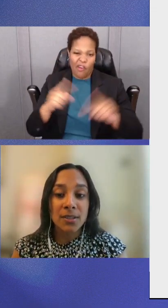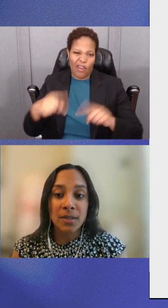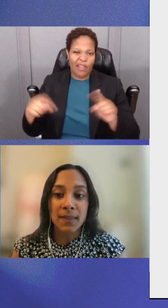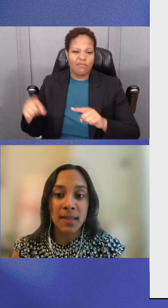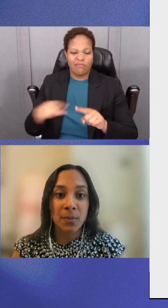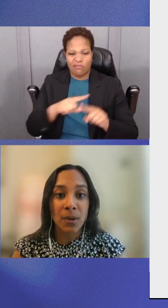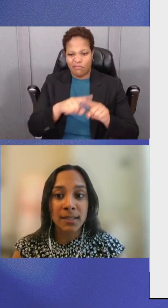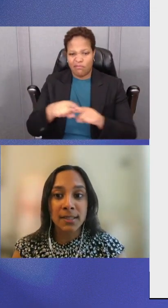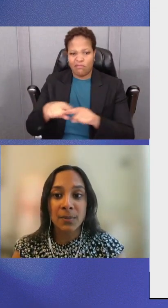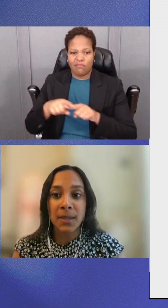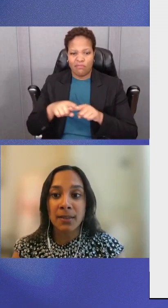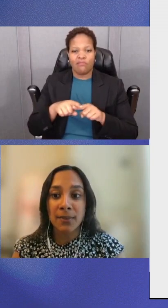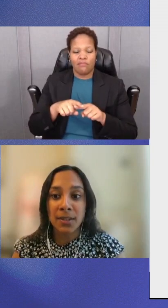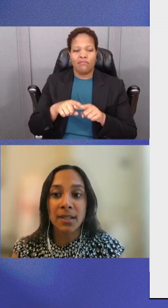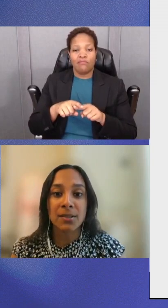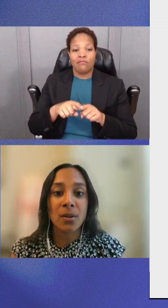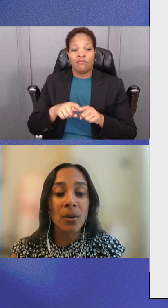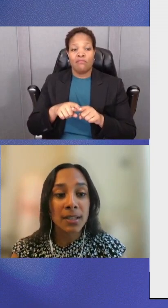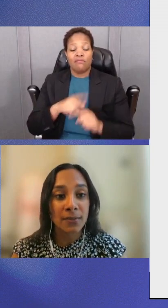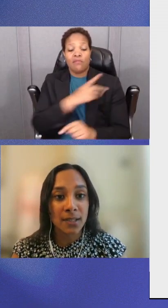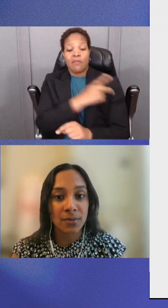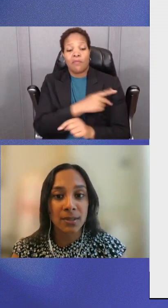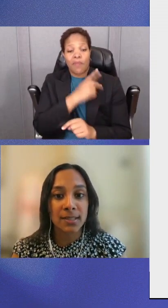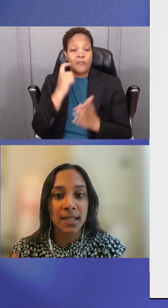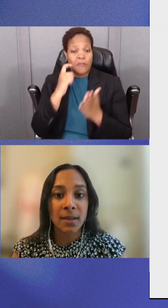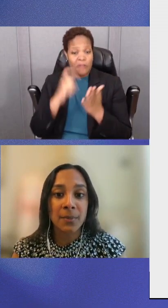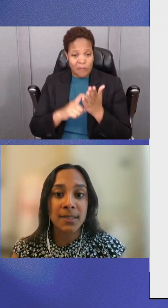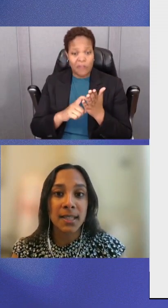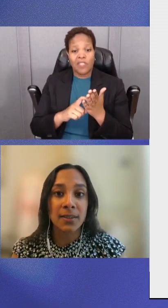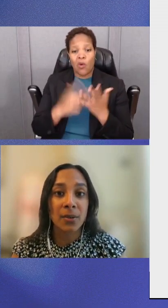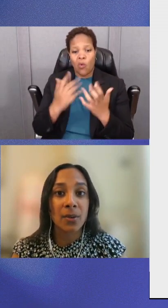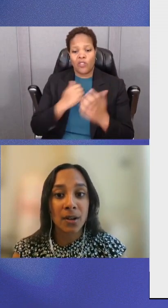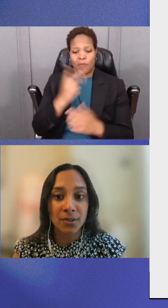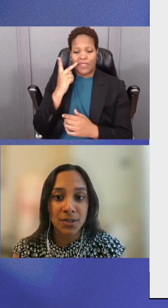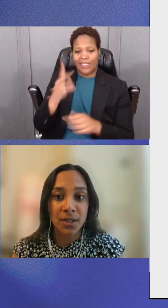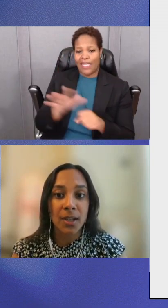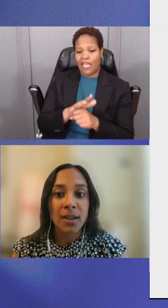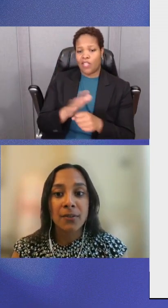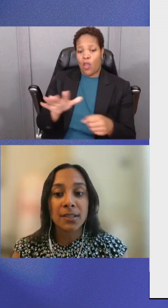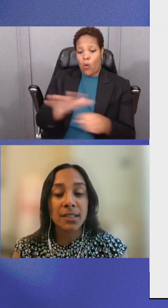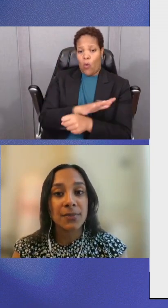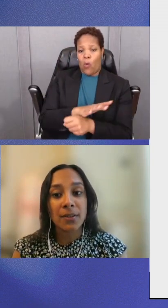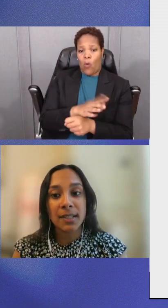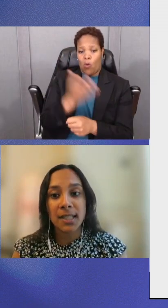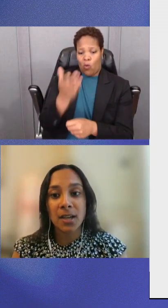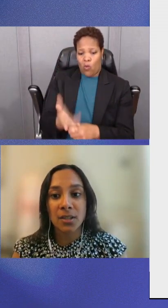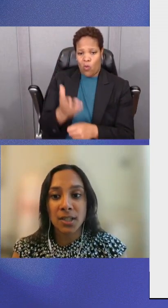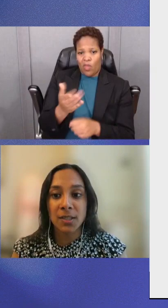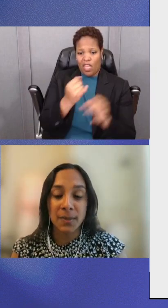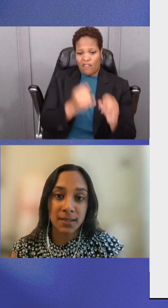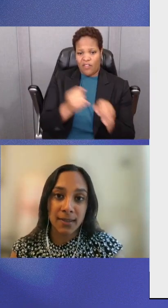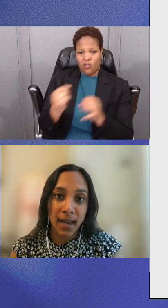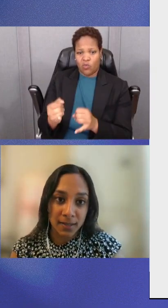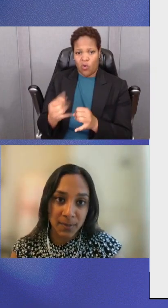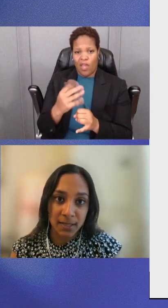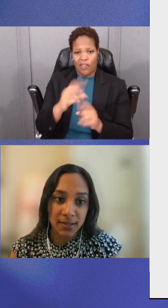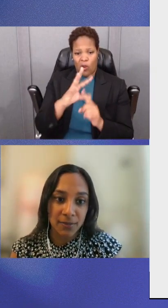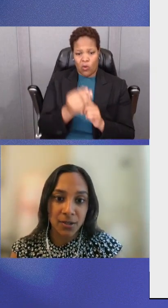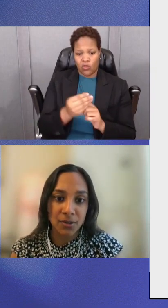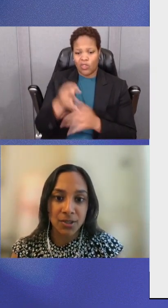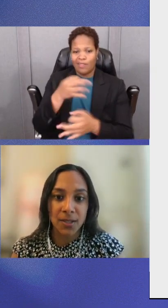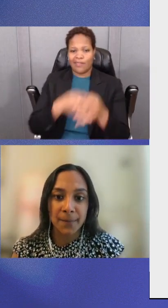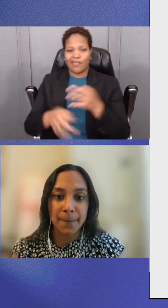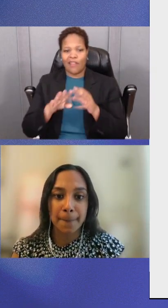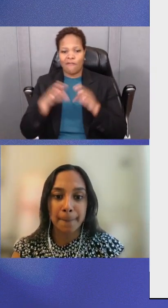Patients noted the importance of being viewed as whole individuals encompassing their whole culture versus focusing on just specific aspects of